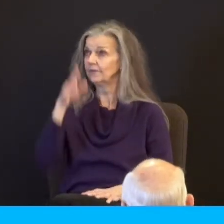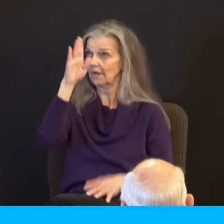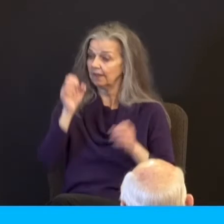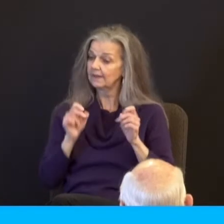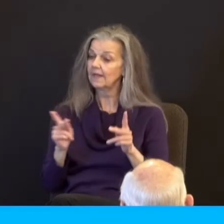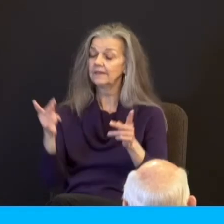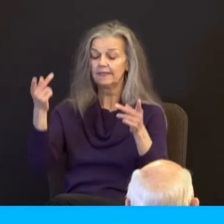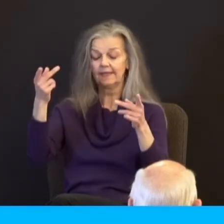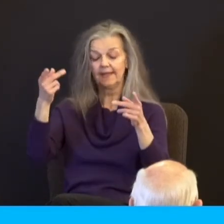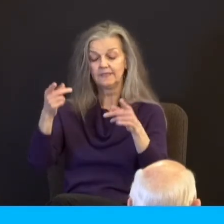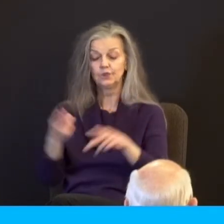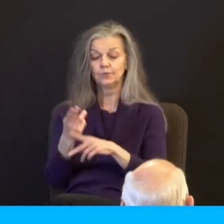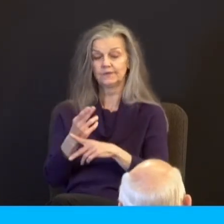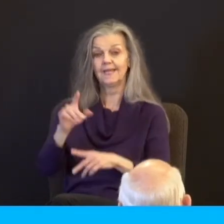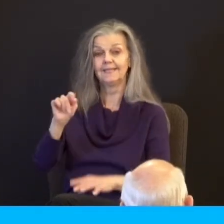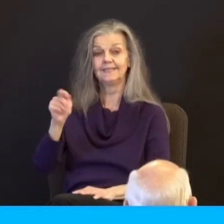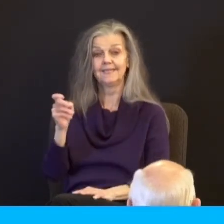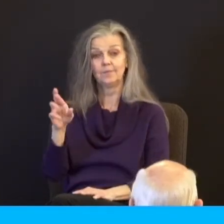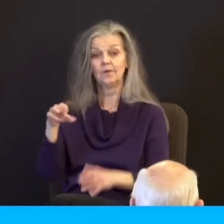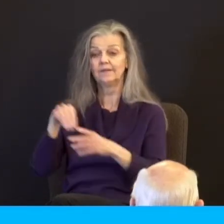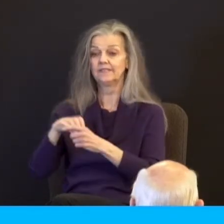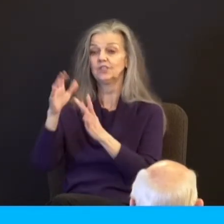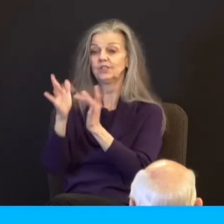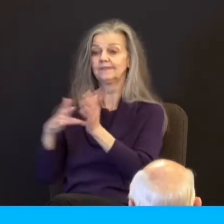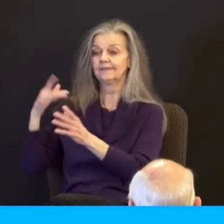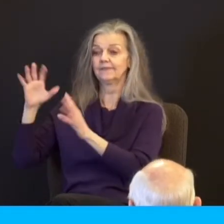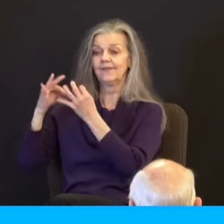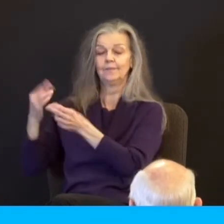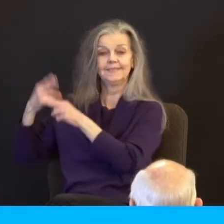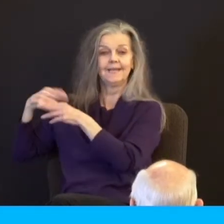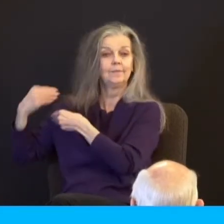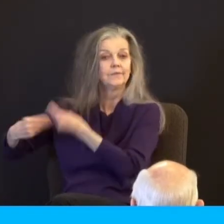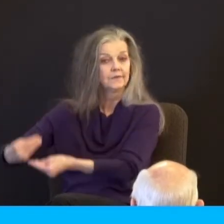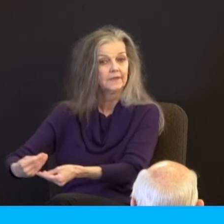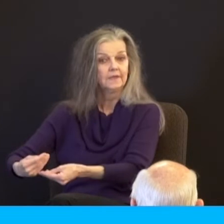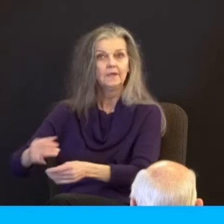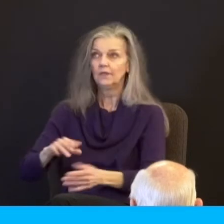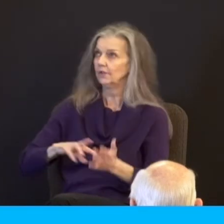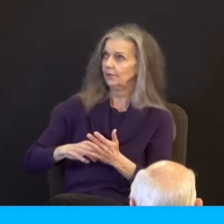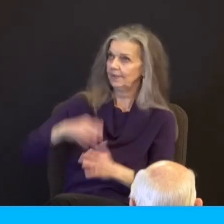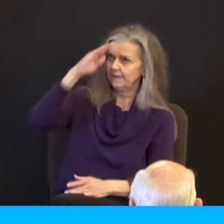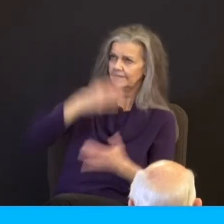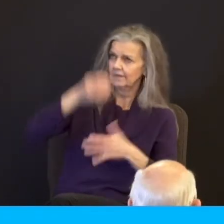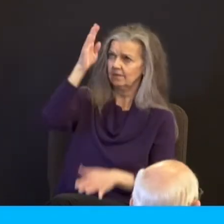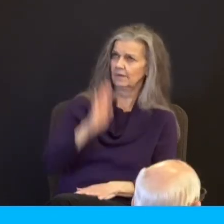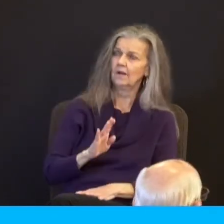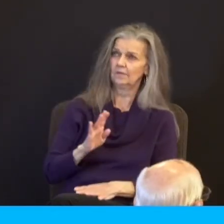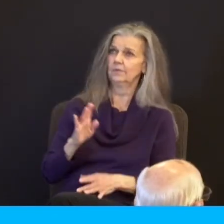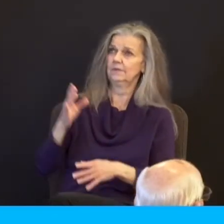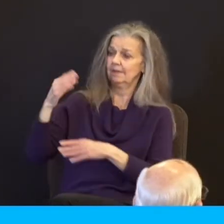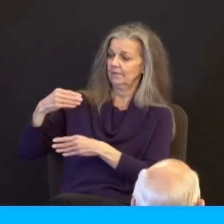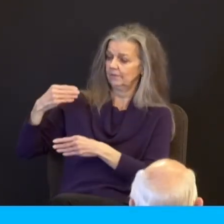God will use it, and Tamar's name is even in the lineage. Wait a minute, you mean that the Son of God would be descended from people who got caught up in this kind of